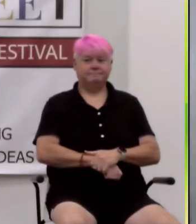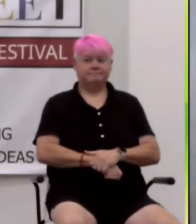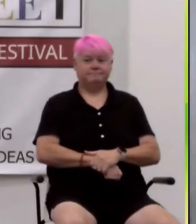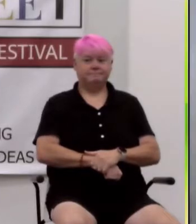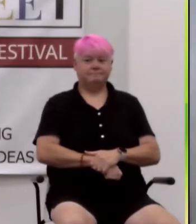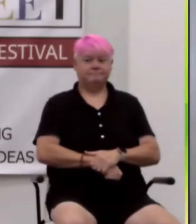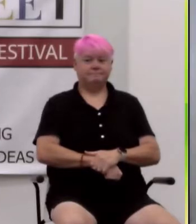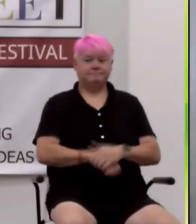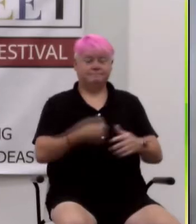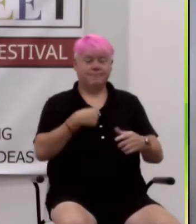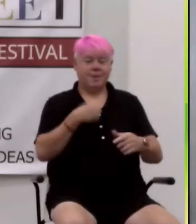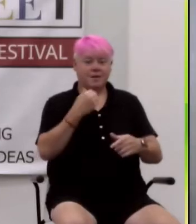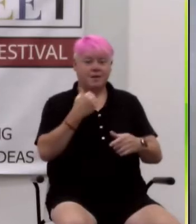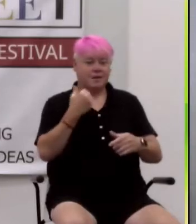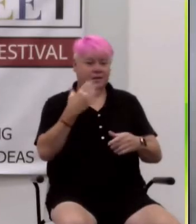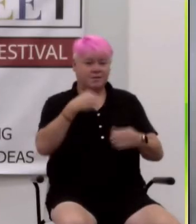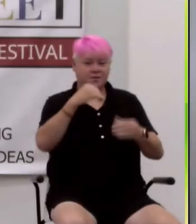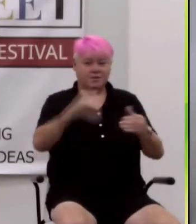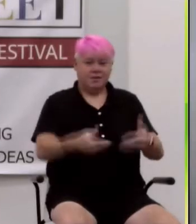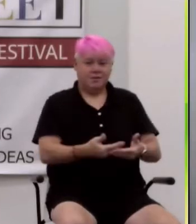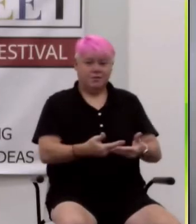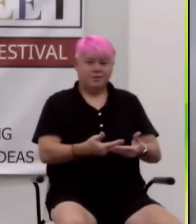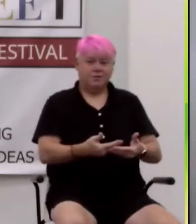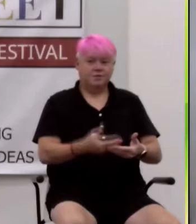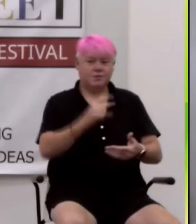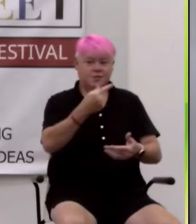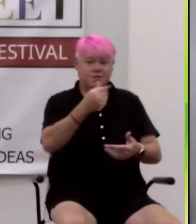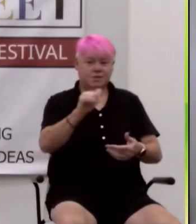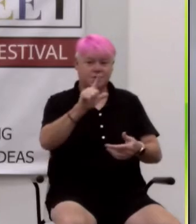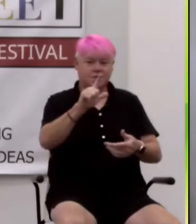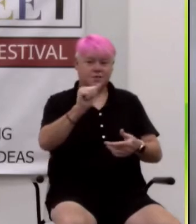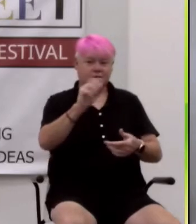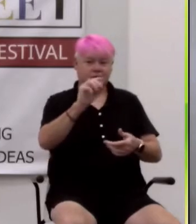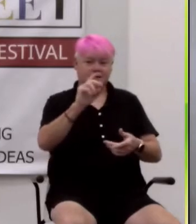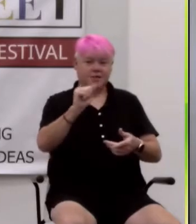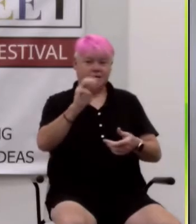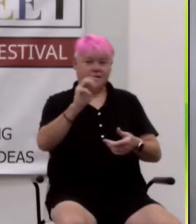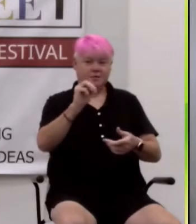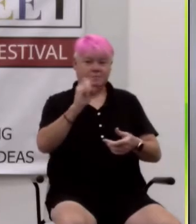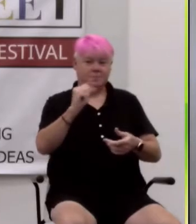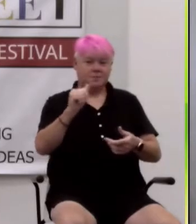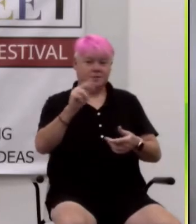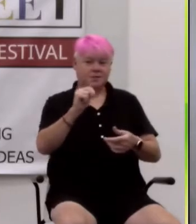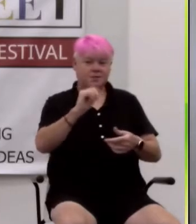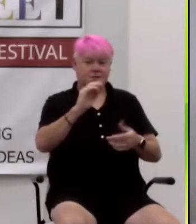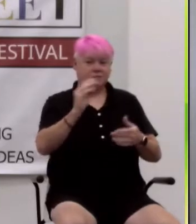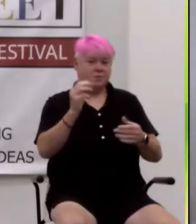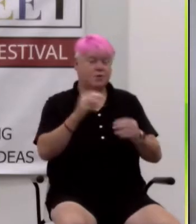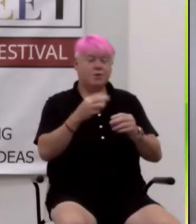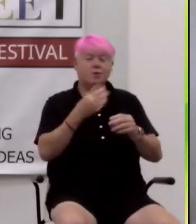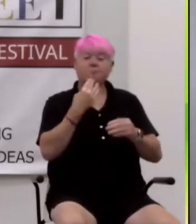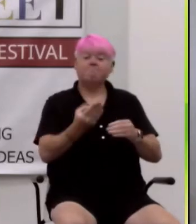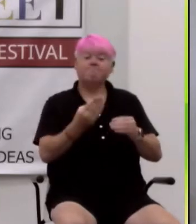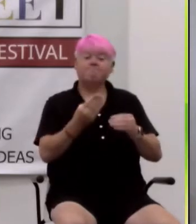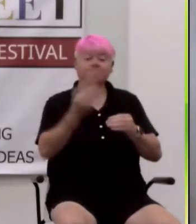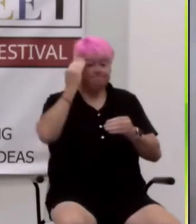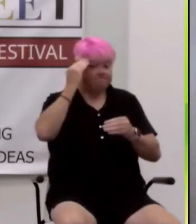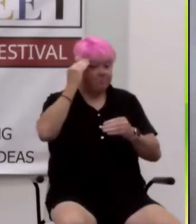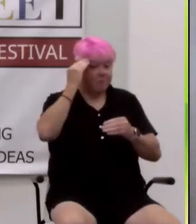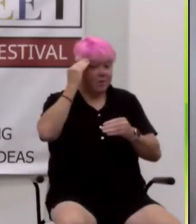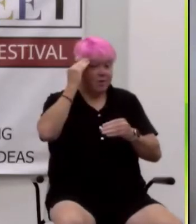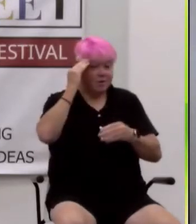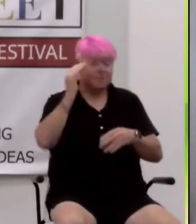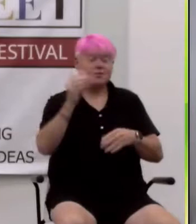I would like to now introduce Jill Adamson. She's very well known. She's a critically